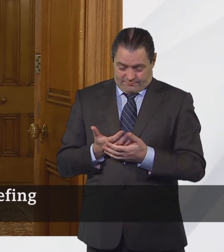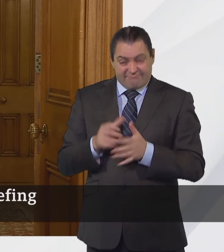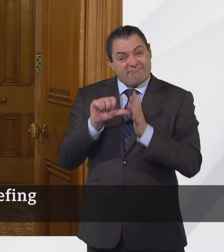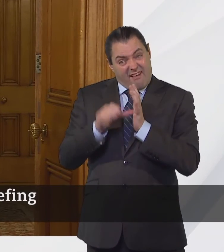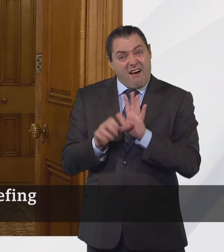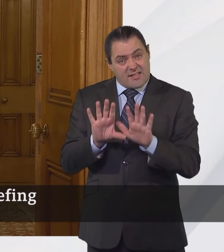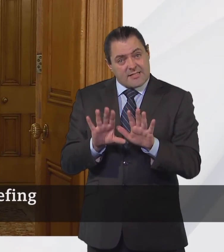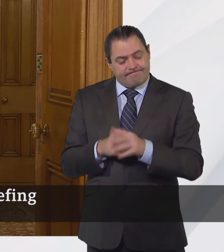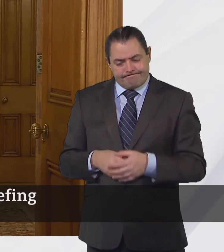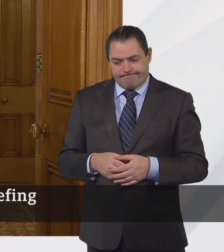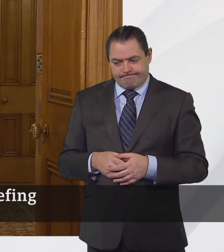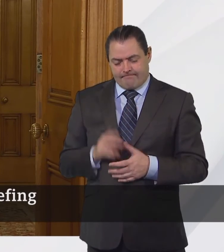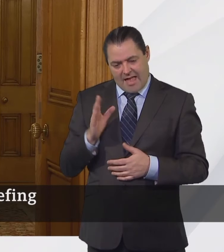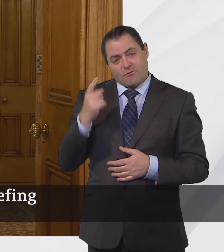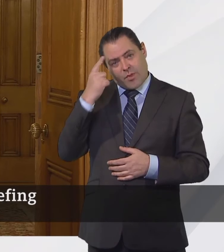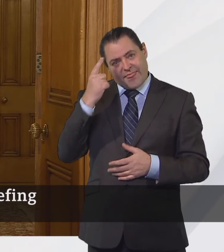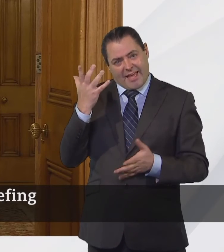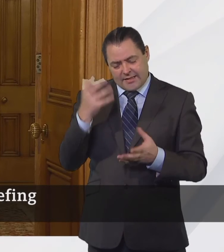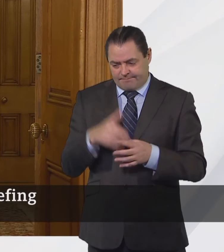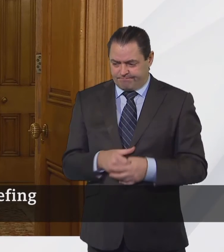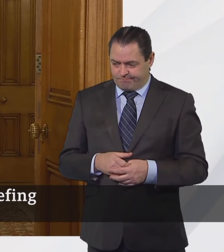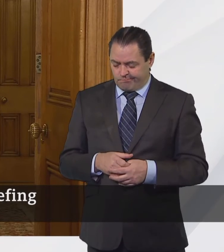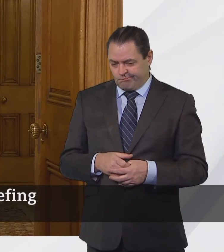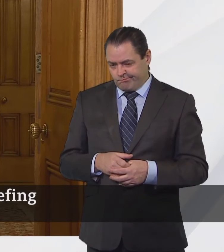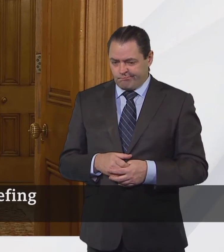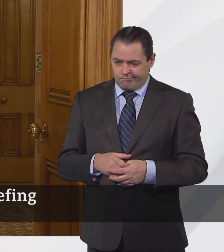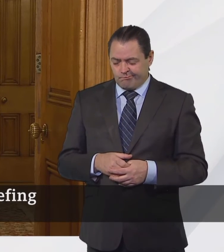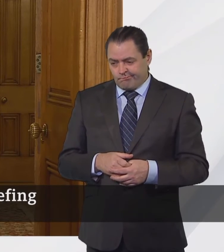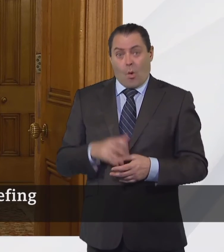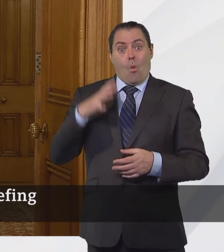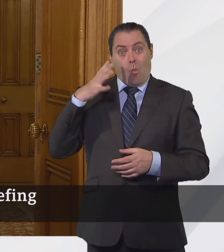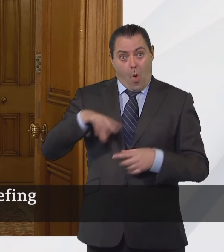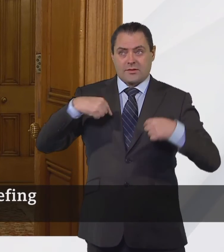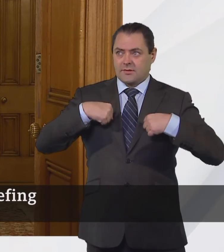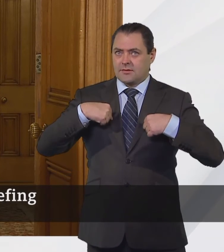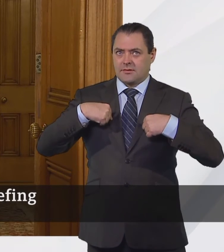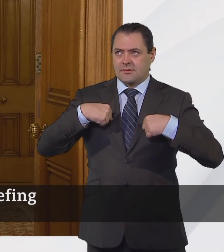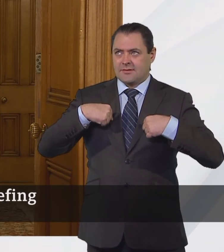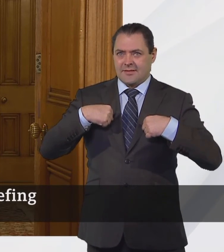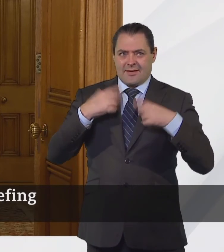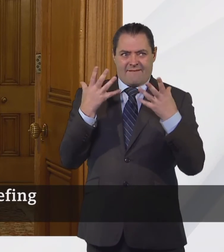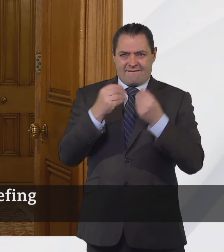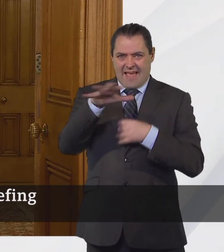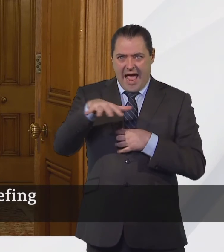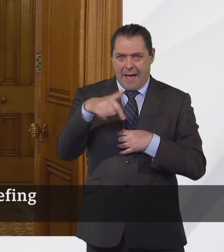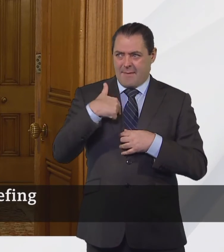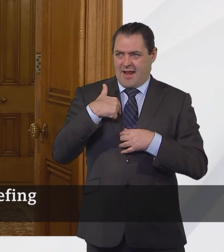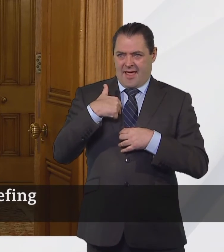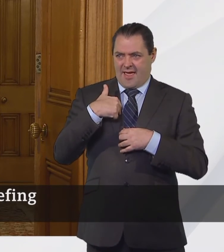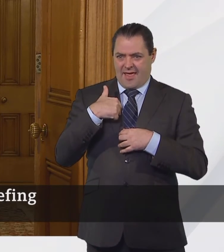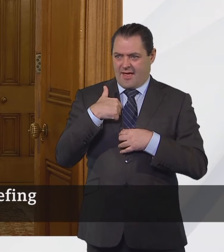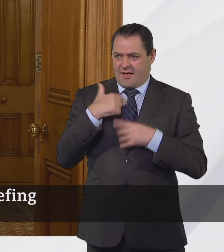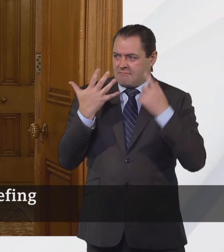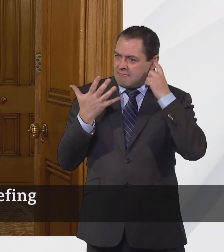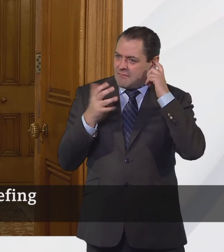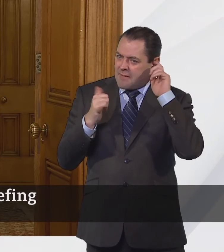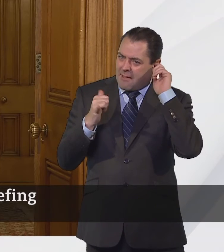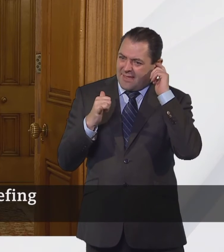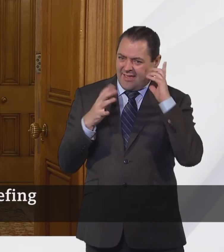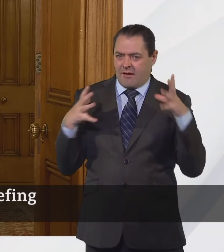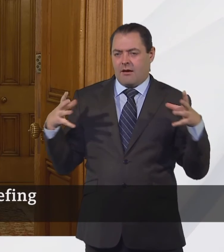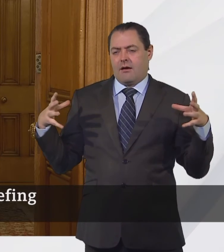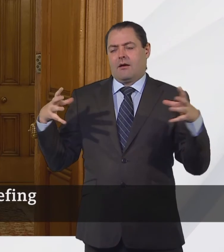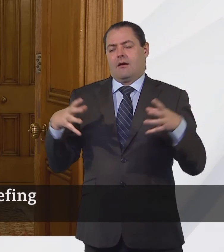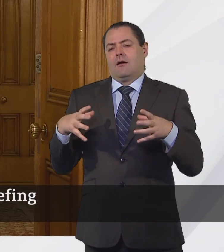to strike a balance between people's strong desire to celebrate a family holiday, perhaps one of the